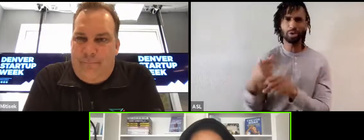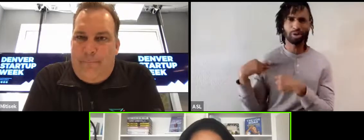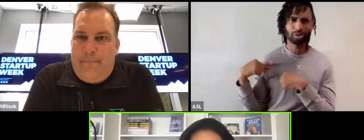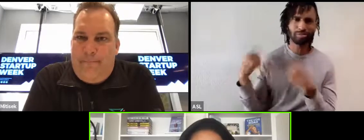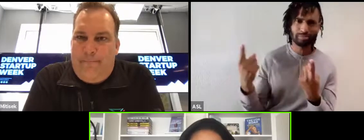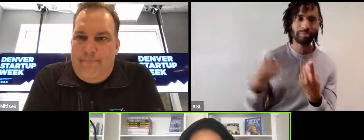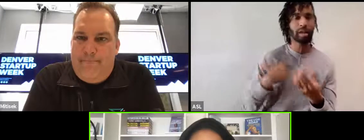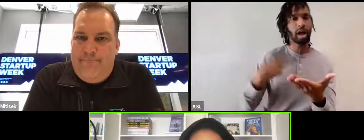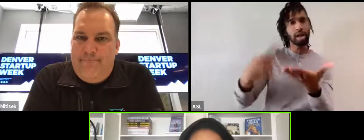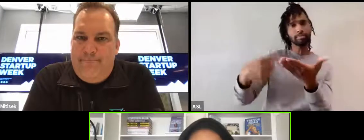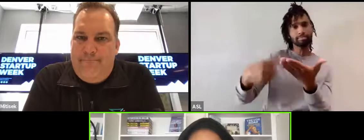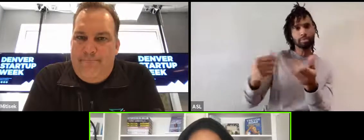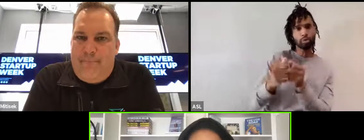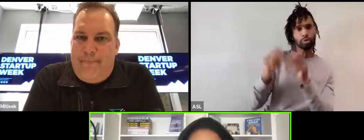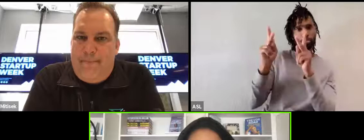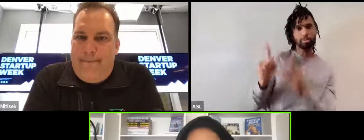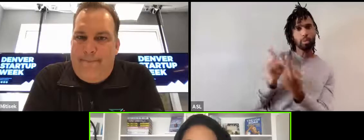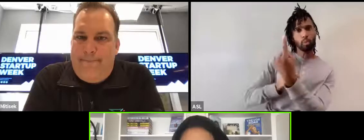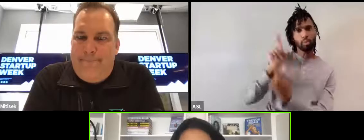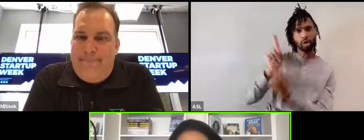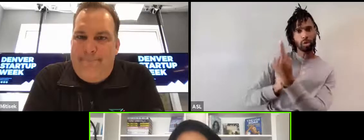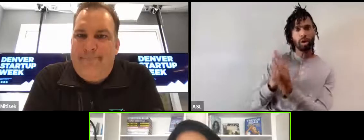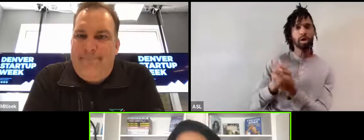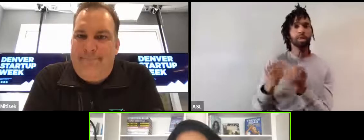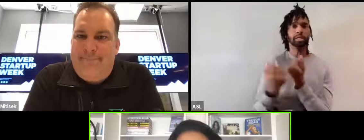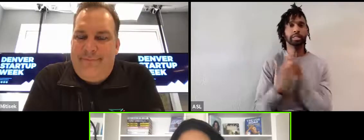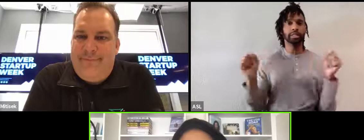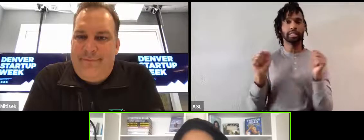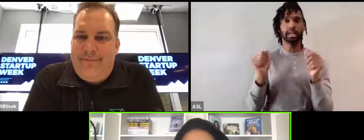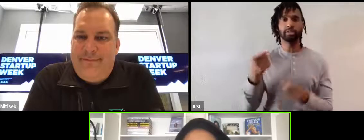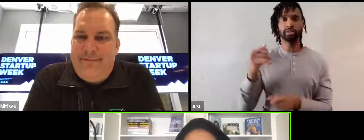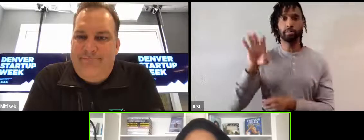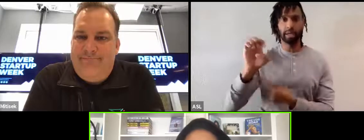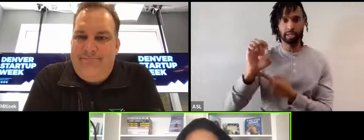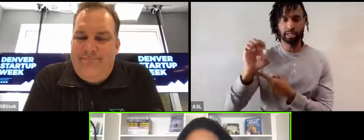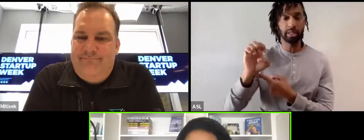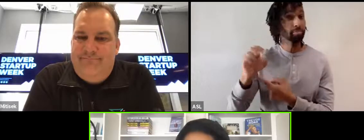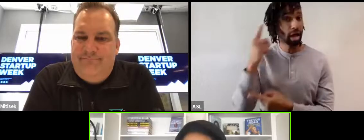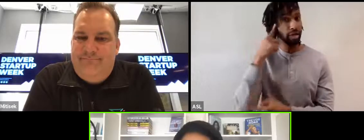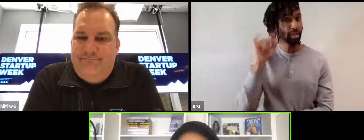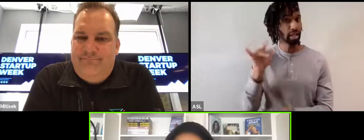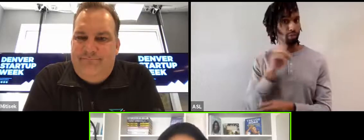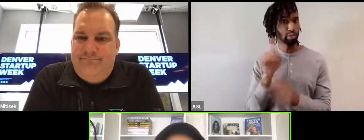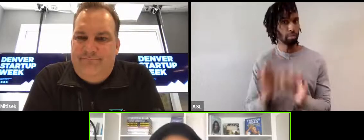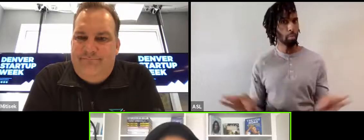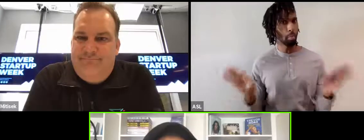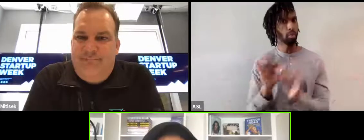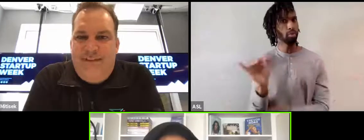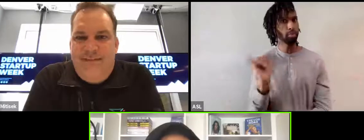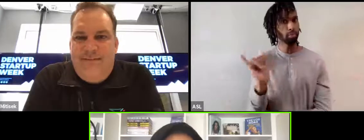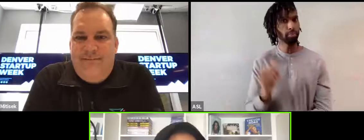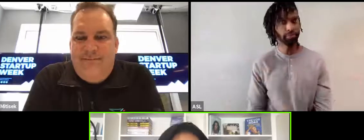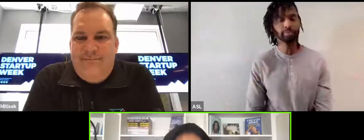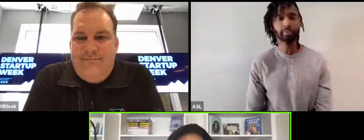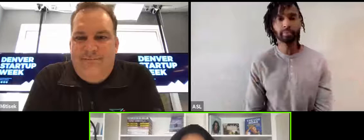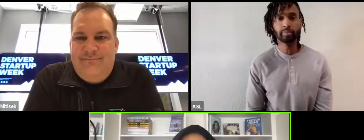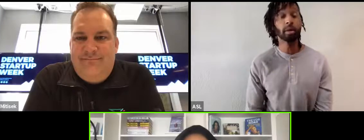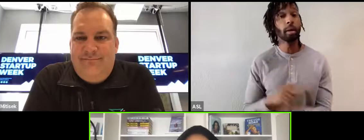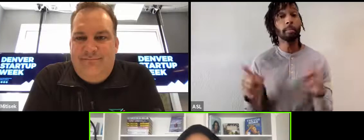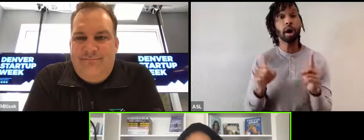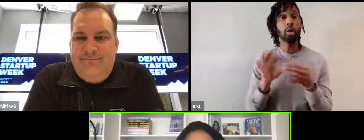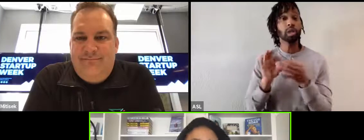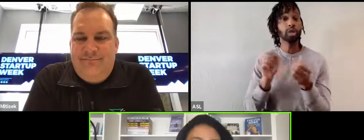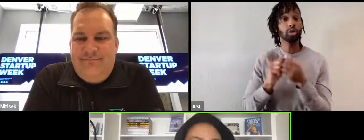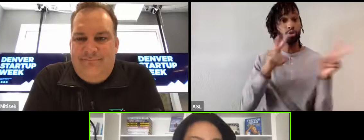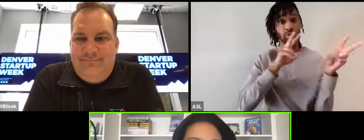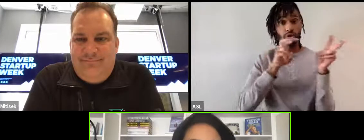talk to people one-on-one about it in a safe space for them, you know, because I do think that that has impact as well. When it comes to